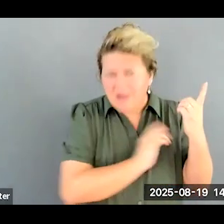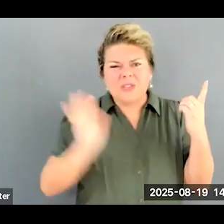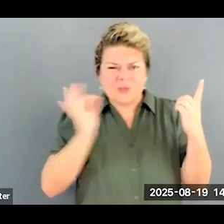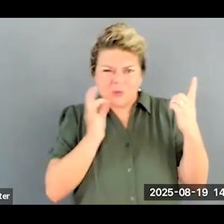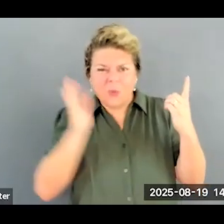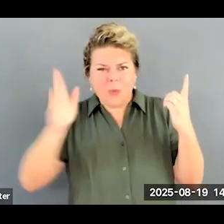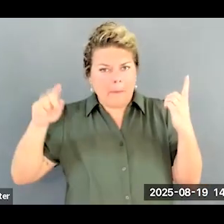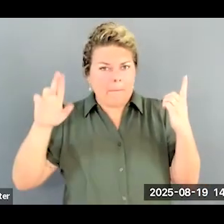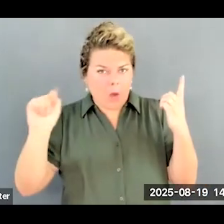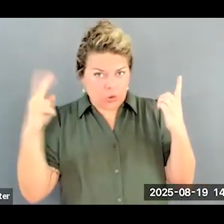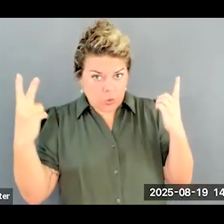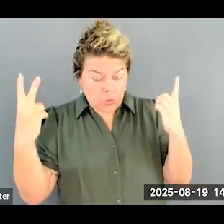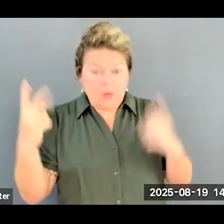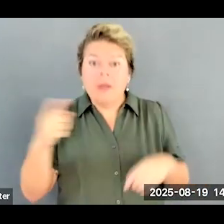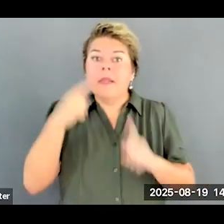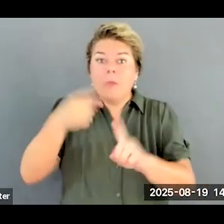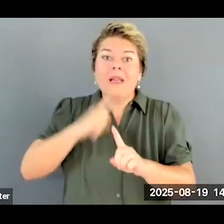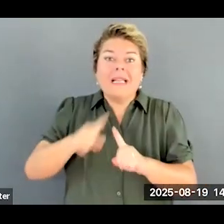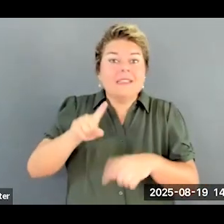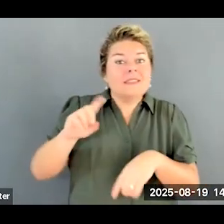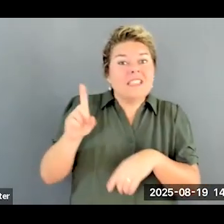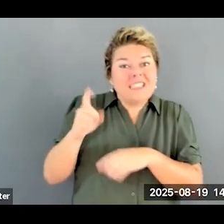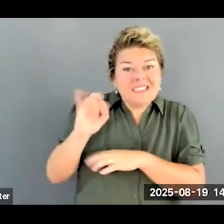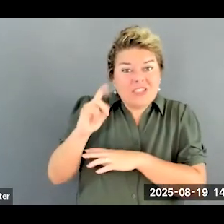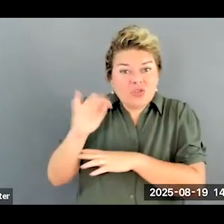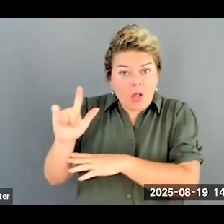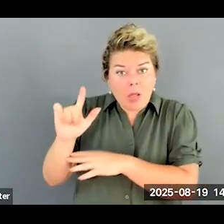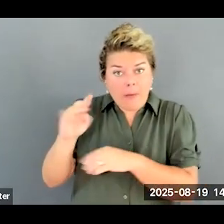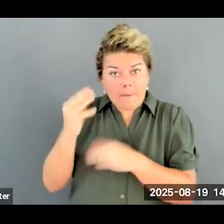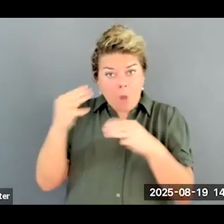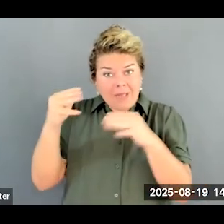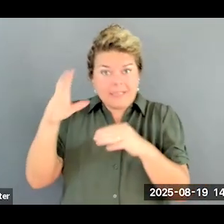is focused on digital marketing and alternative text.